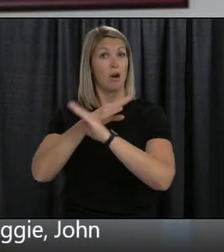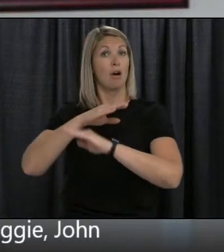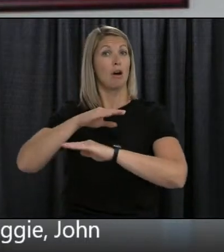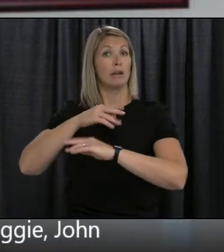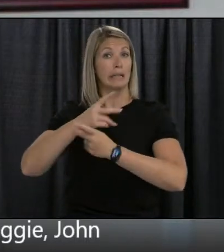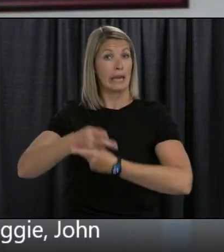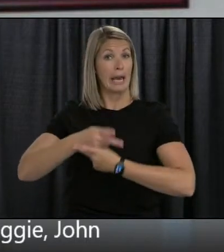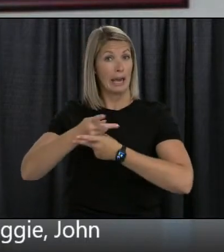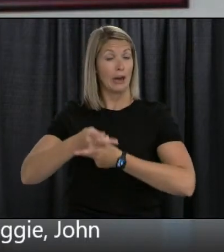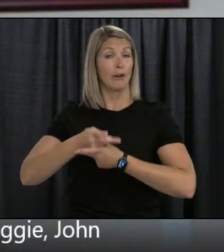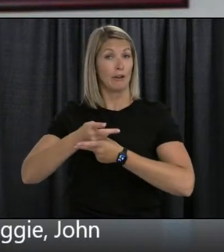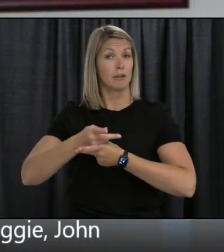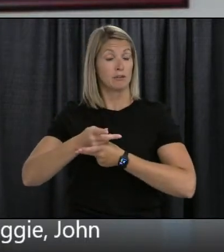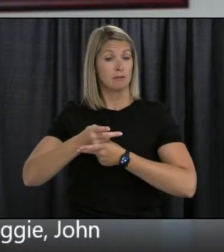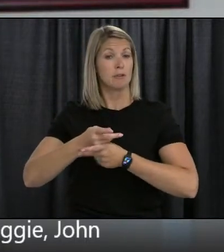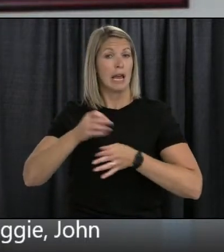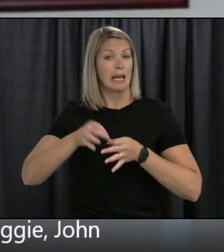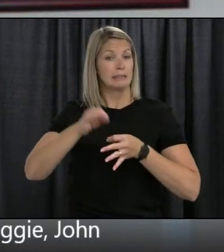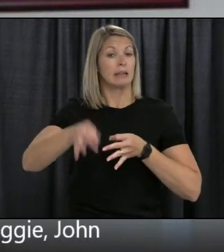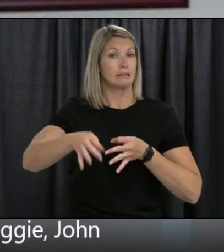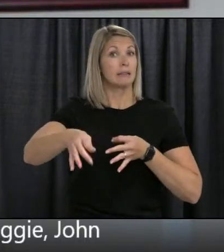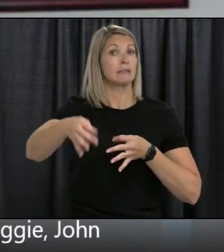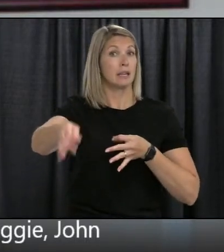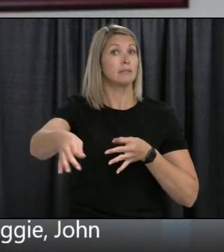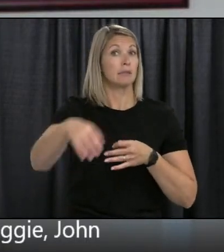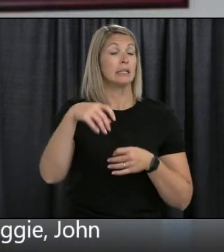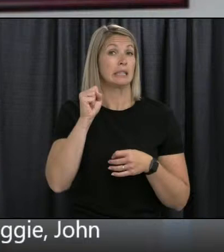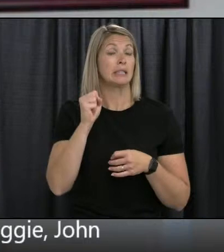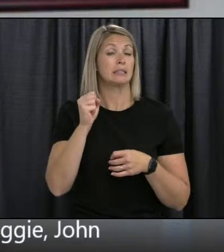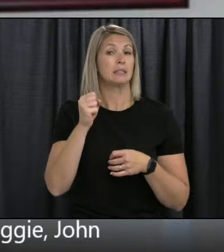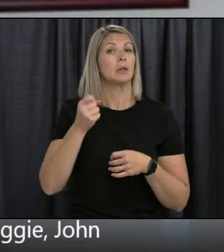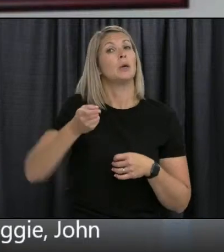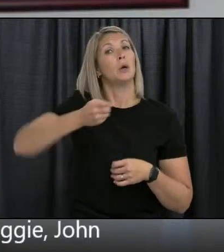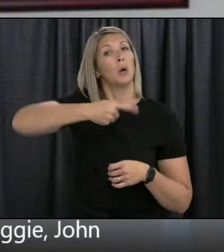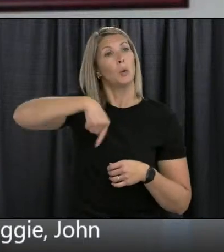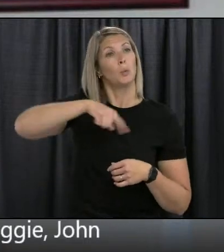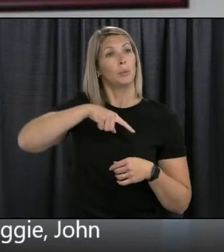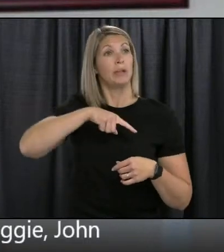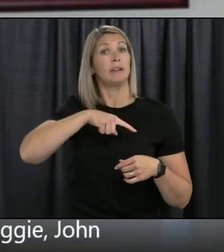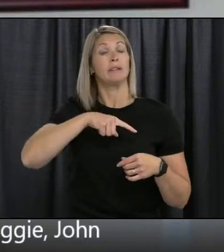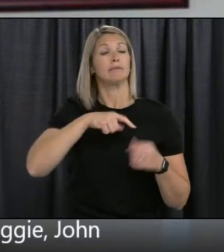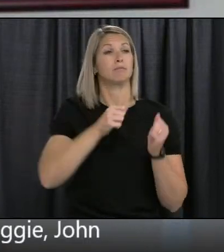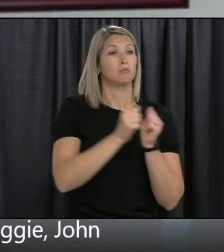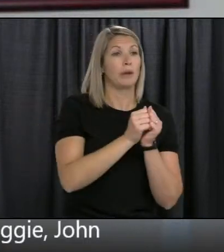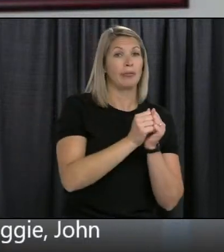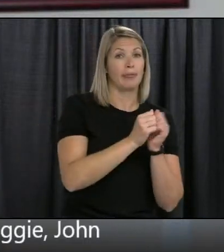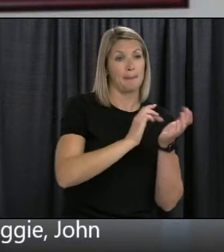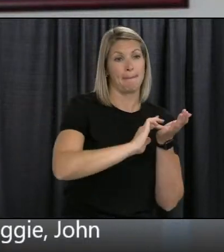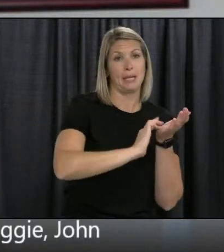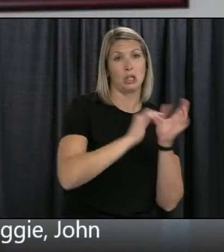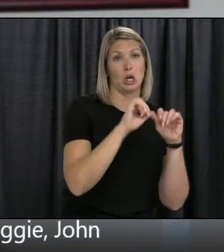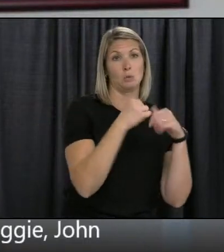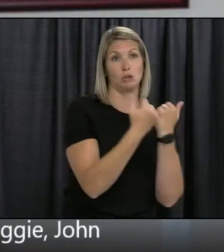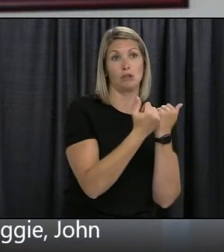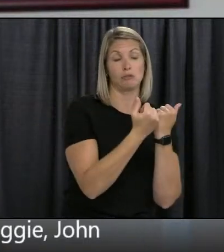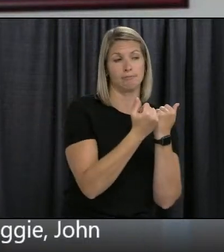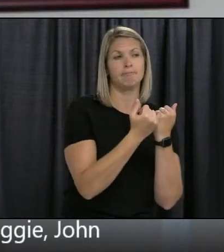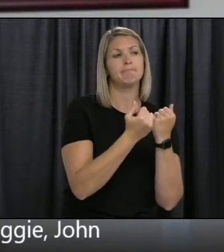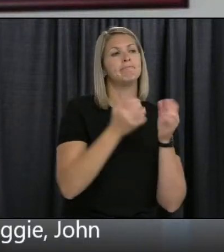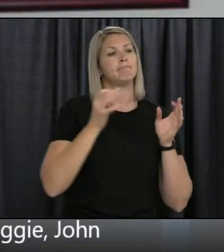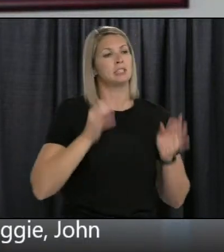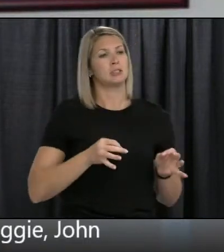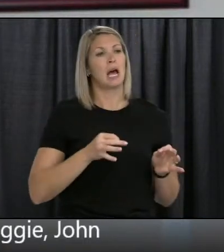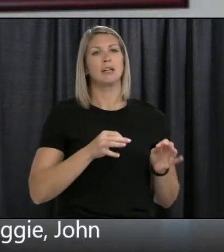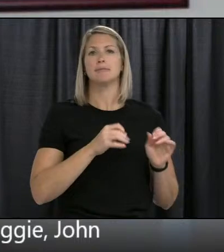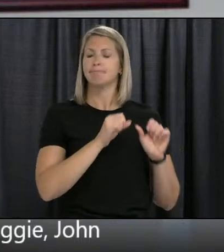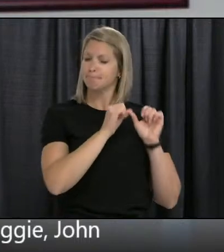provisions under the pandemic. We have agreed with the Medical Association that we will continue these